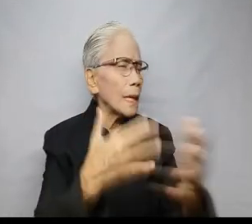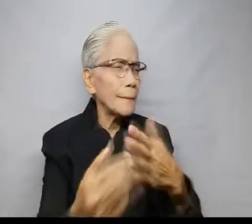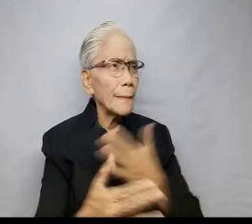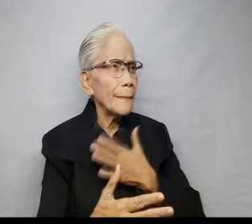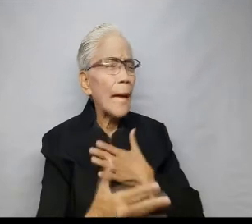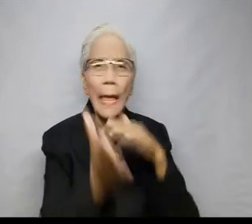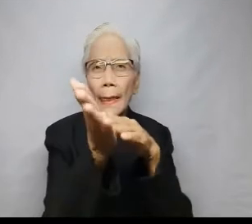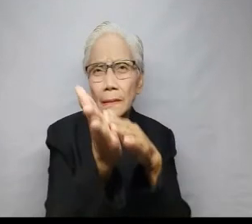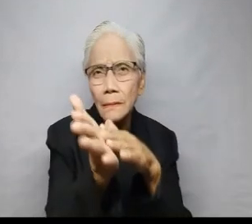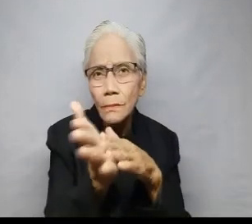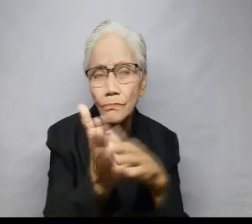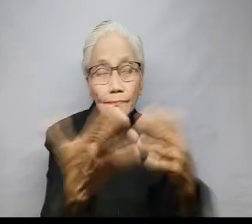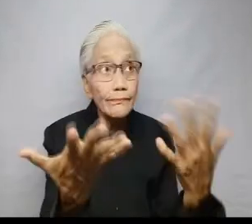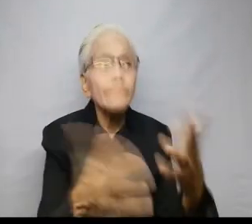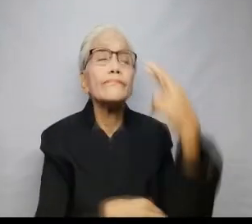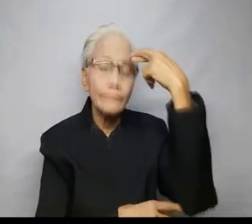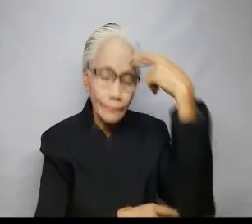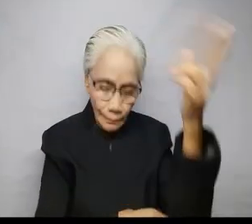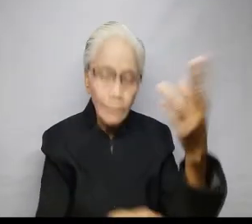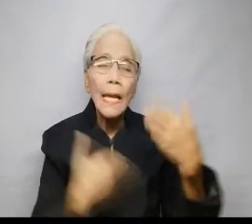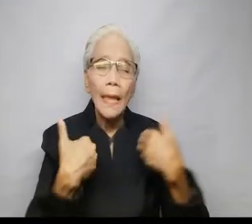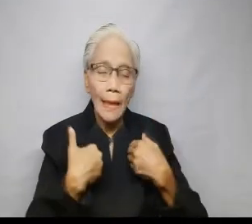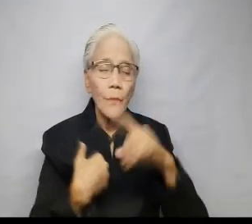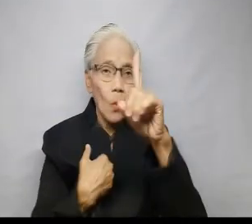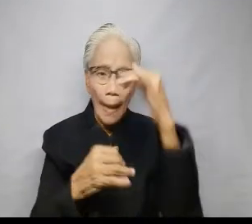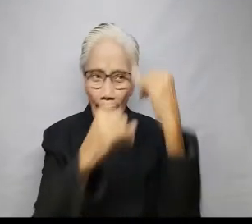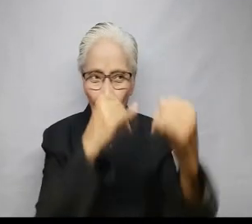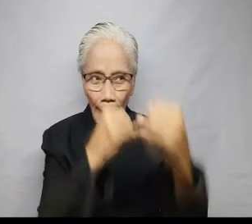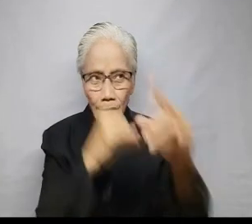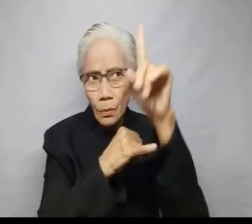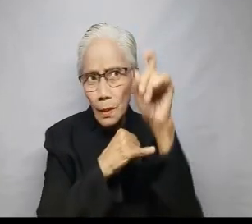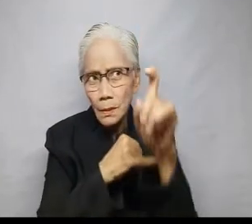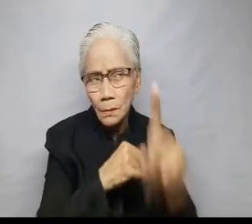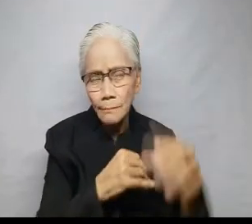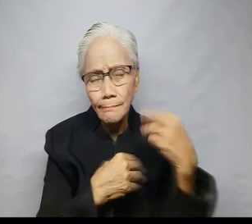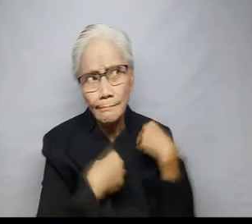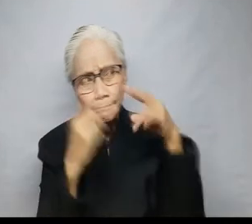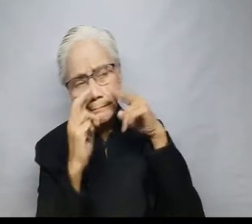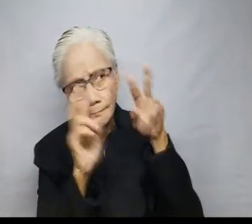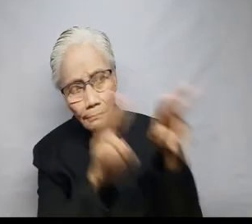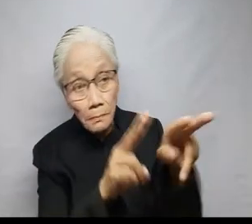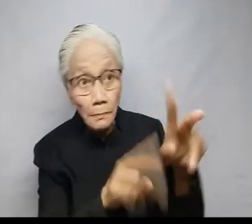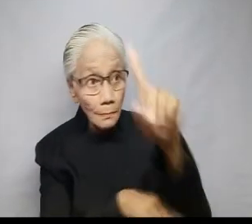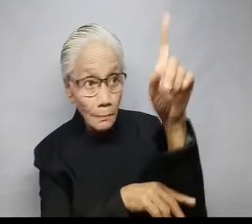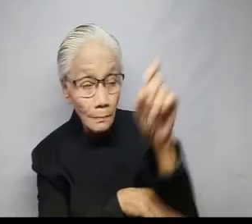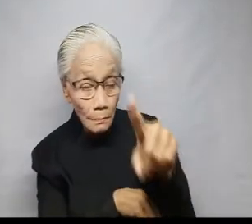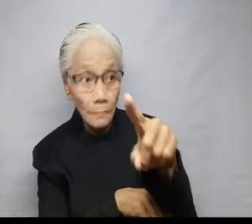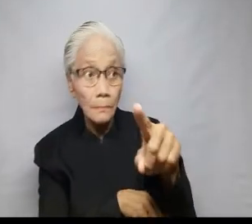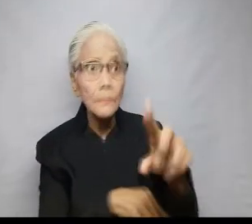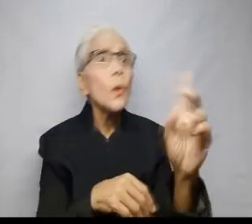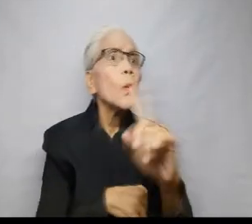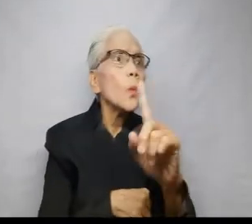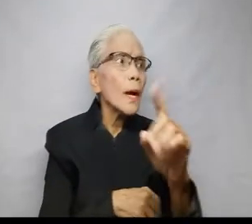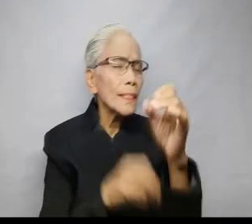I did what I did, despite my reasonable excuses. I realized there was one last question that brought me out